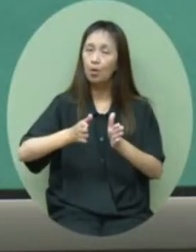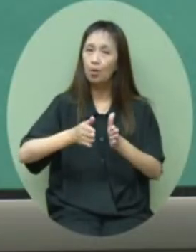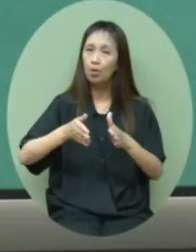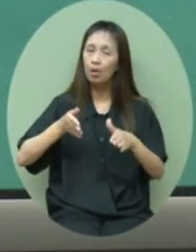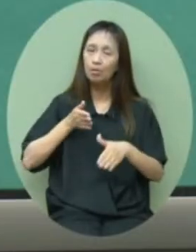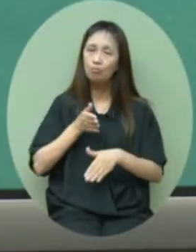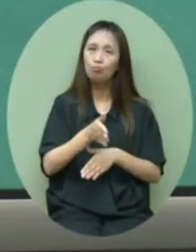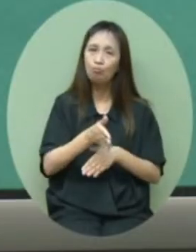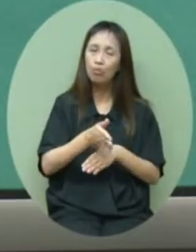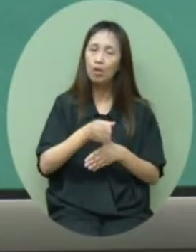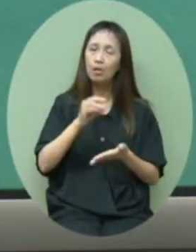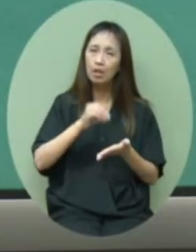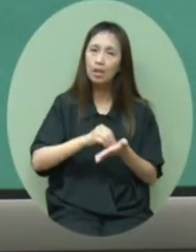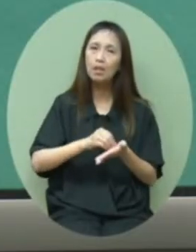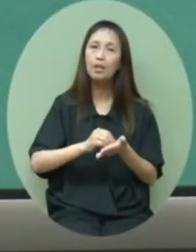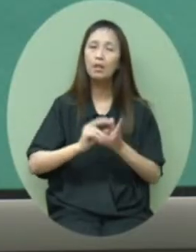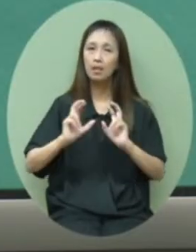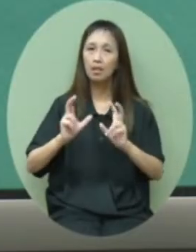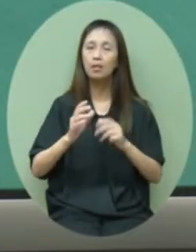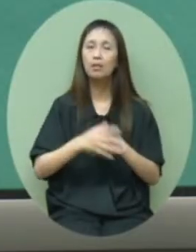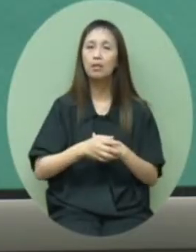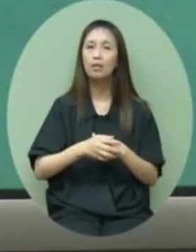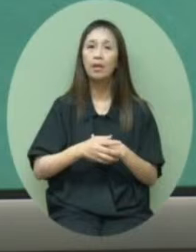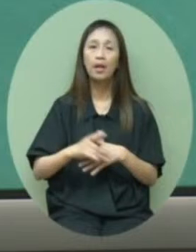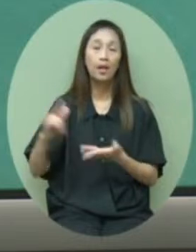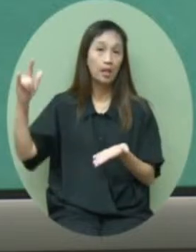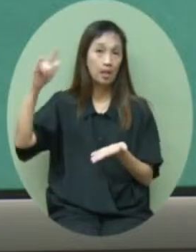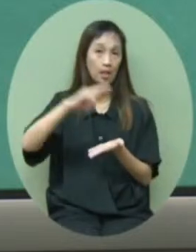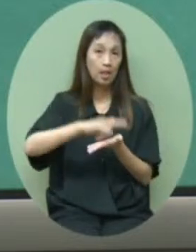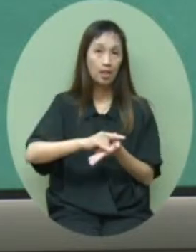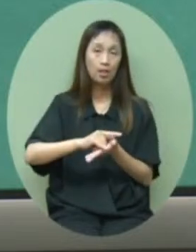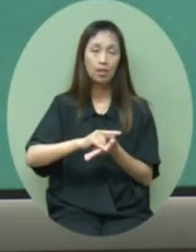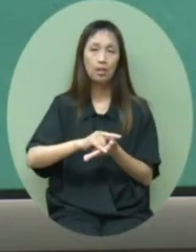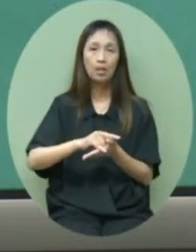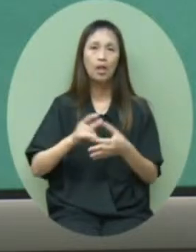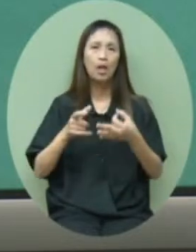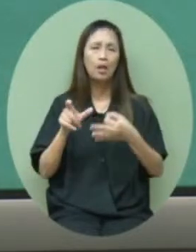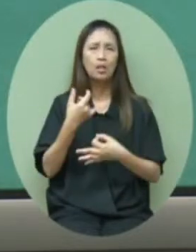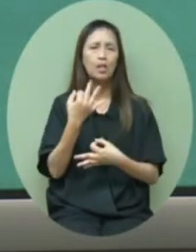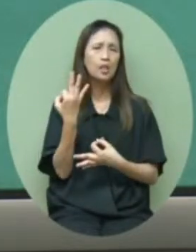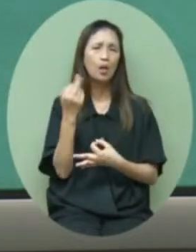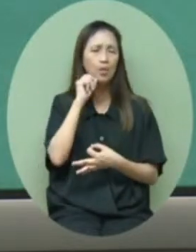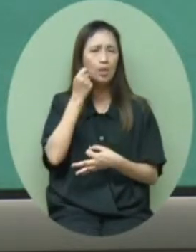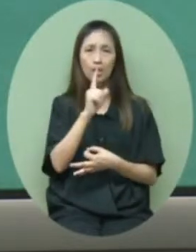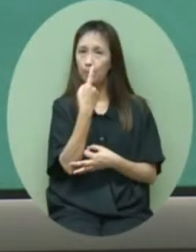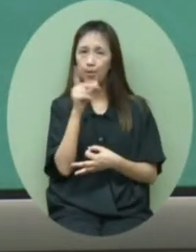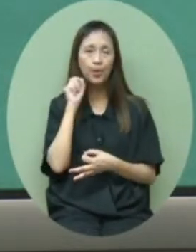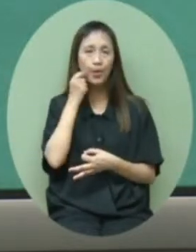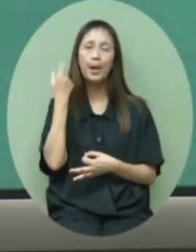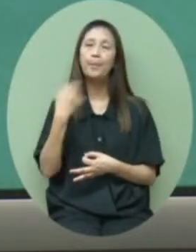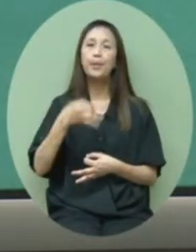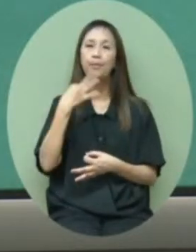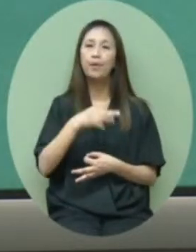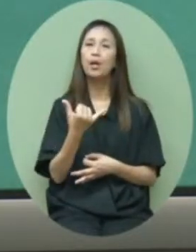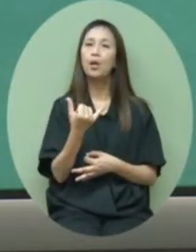be able to take a trip of their choice, a free trip of their choice, and